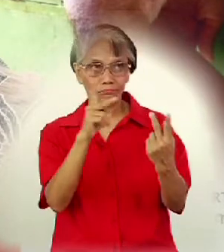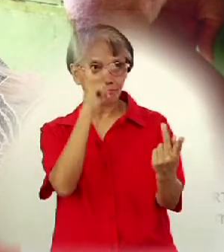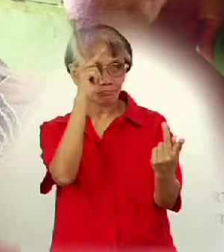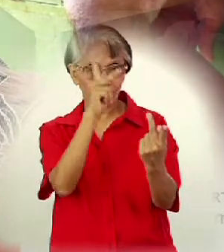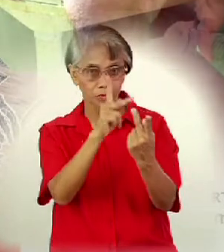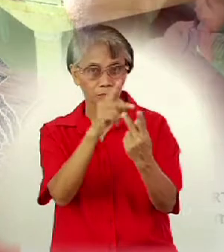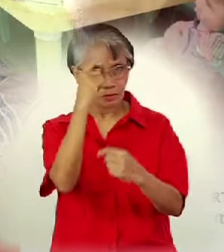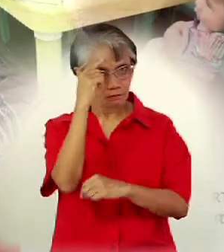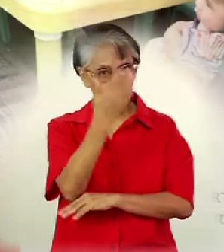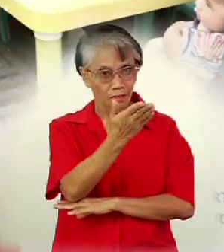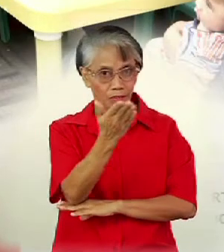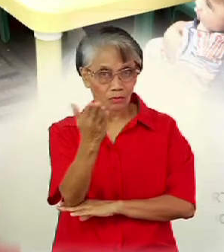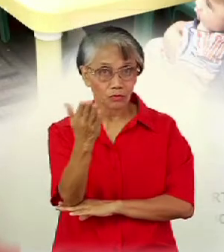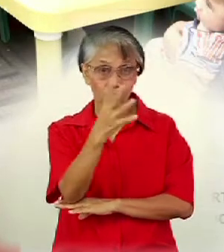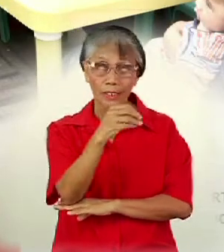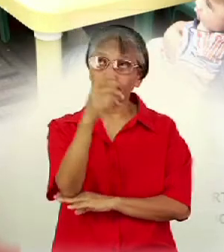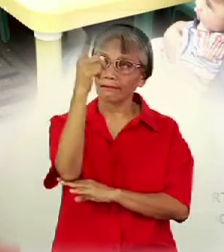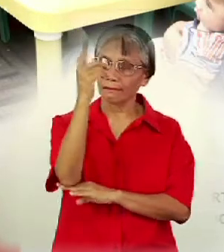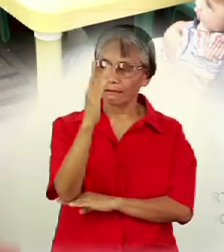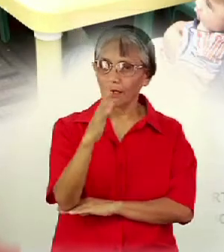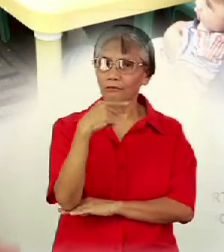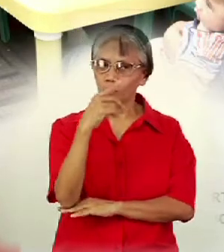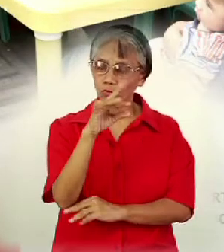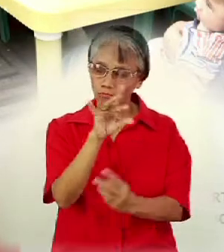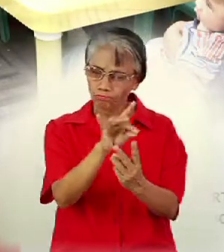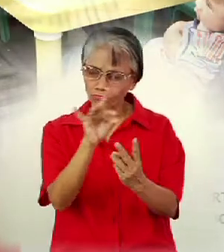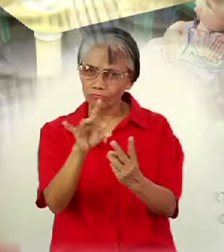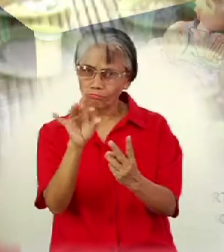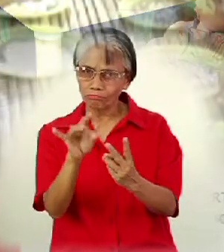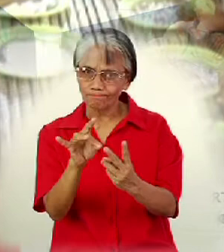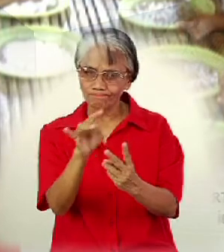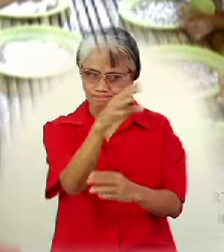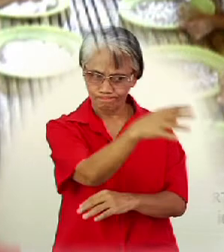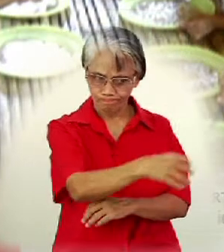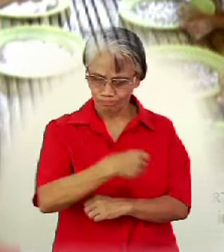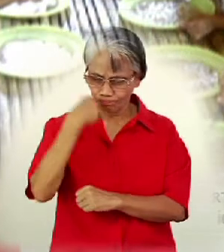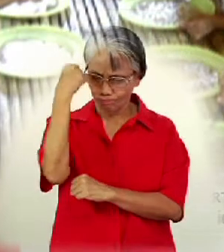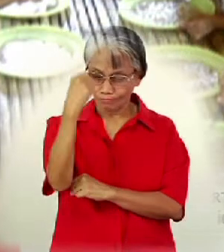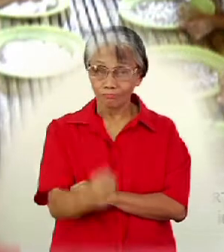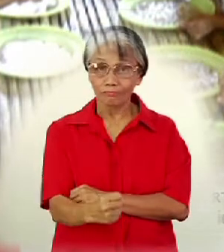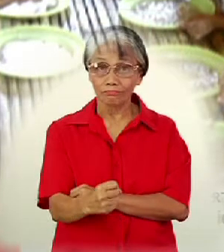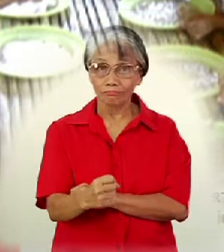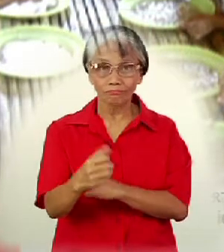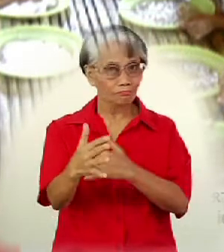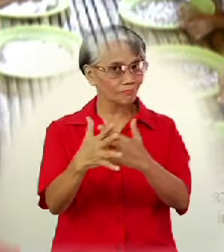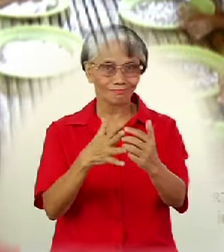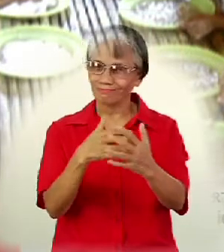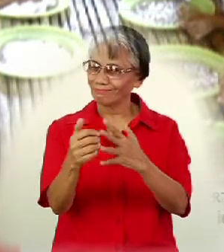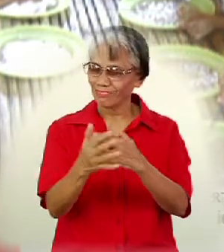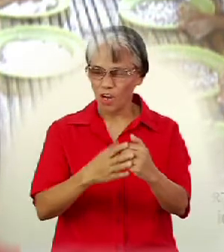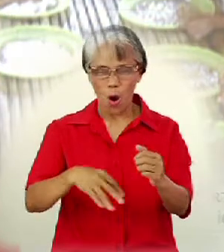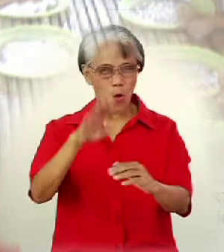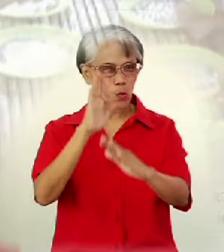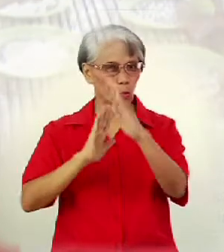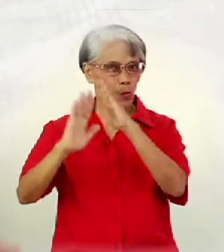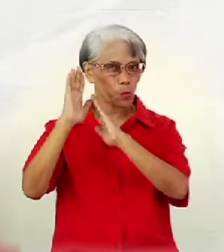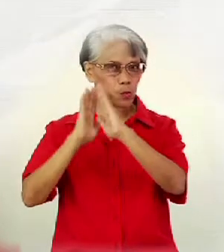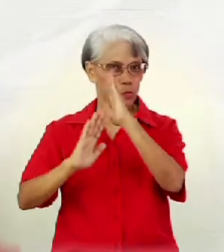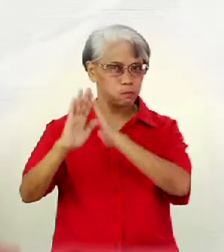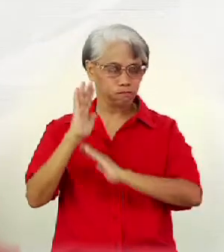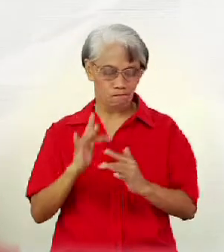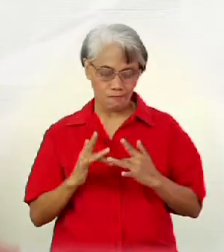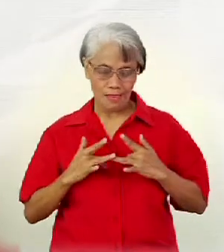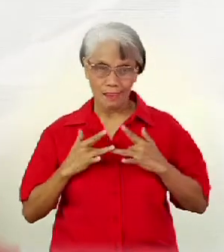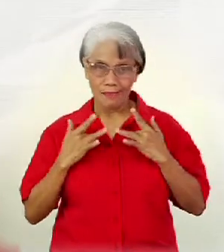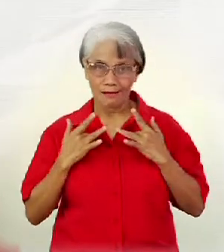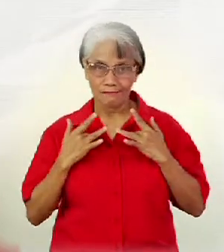for you, and God who chooses you, who takes you out even of your old life, the life